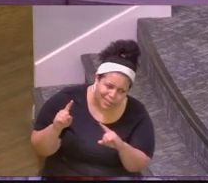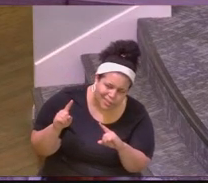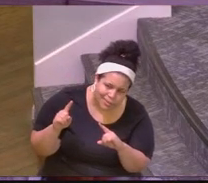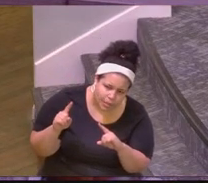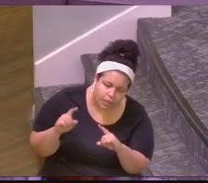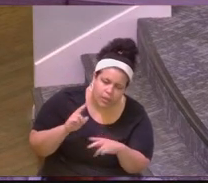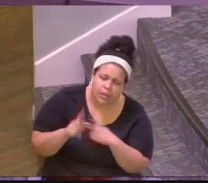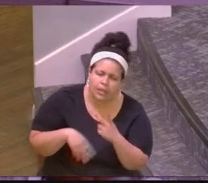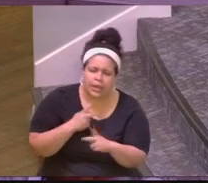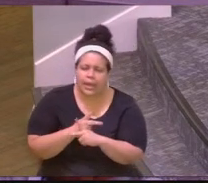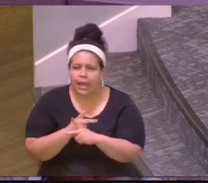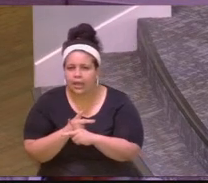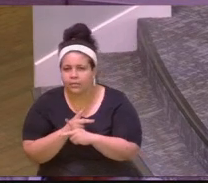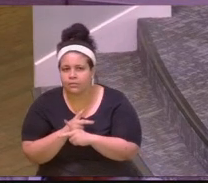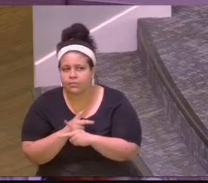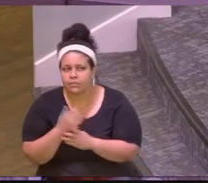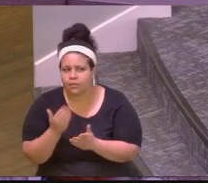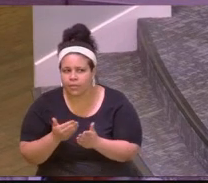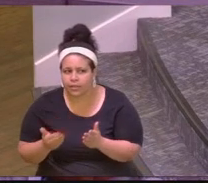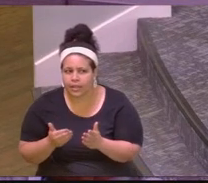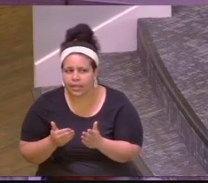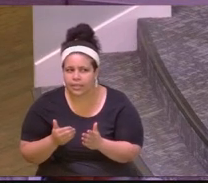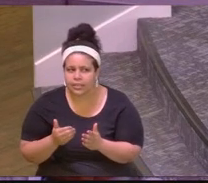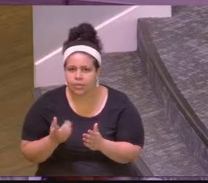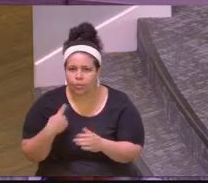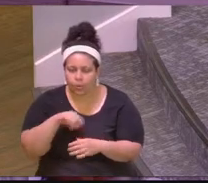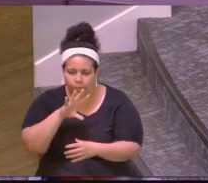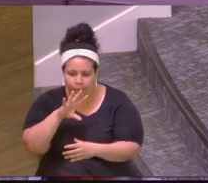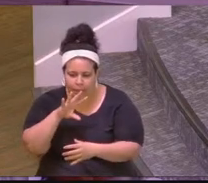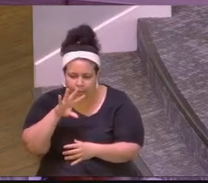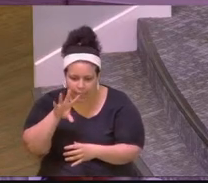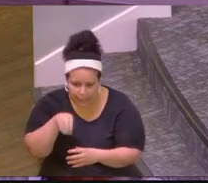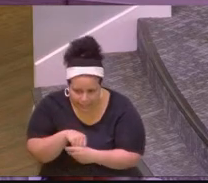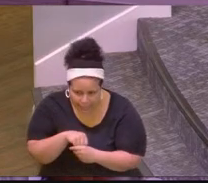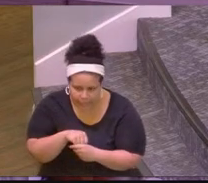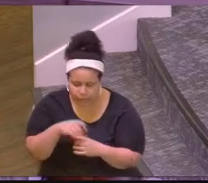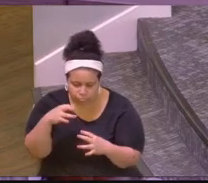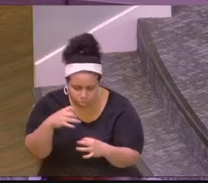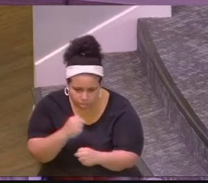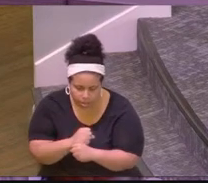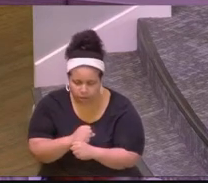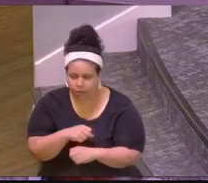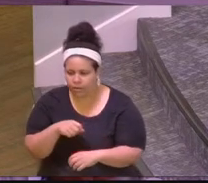we would actually be engaging this group to help us do?